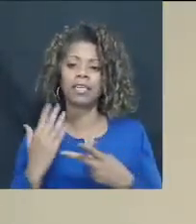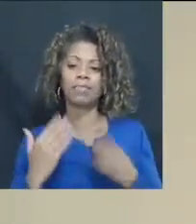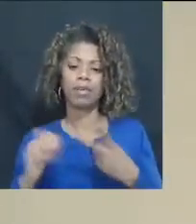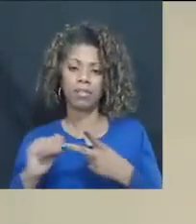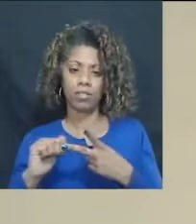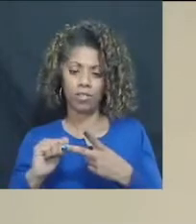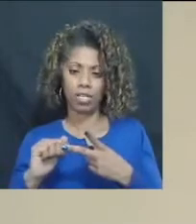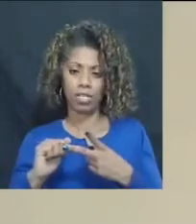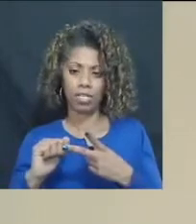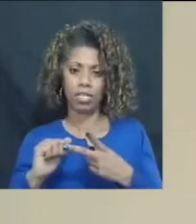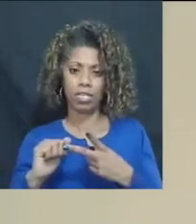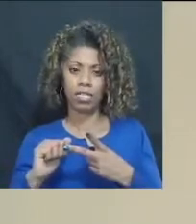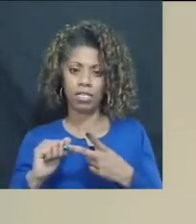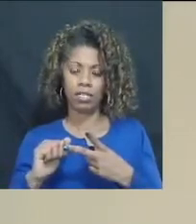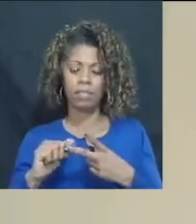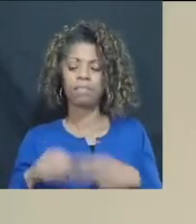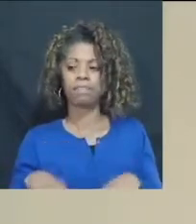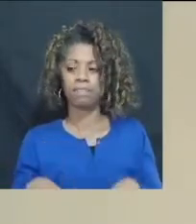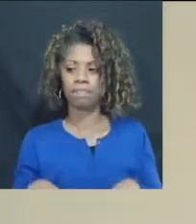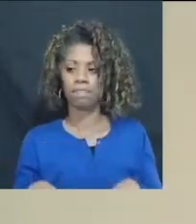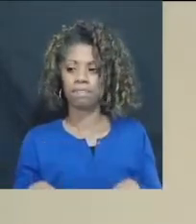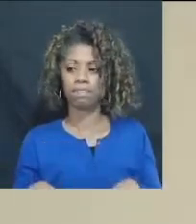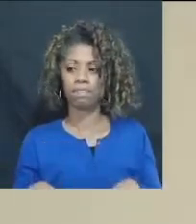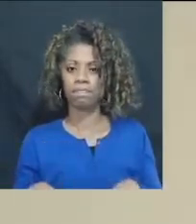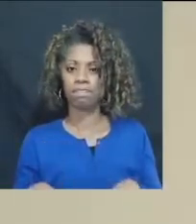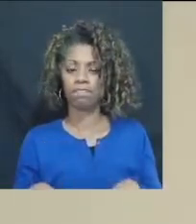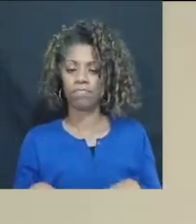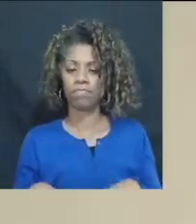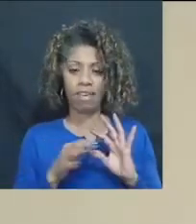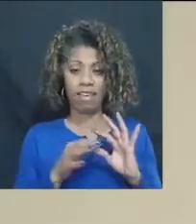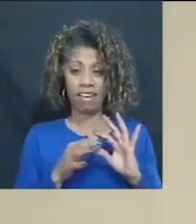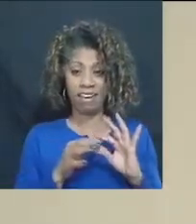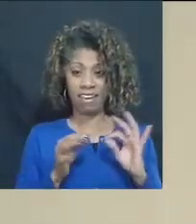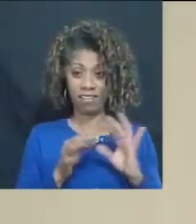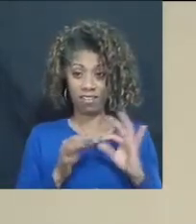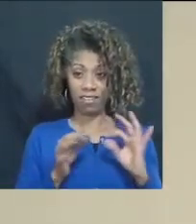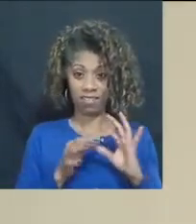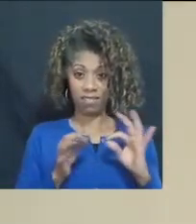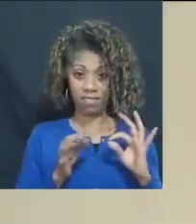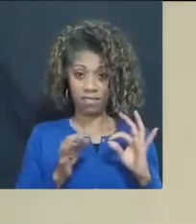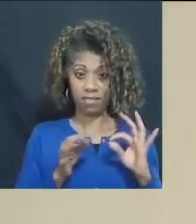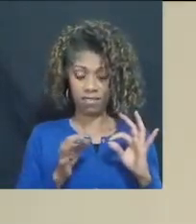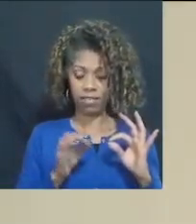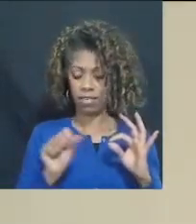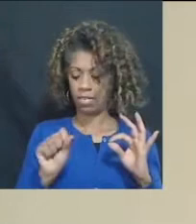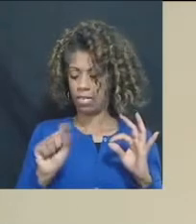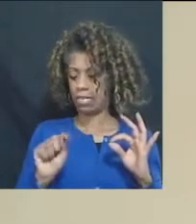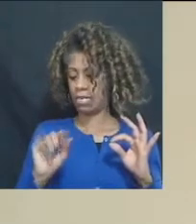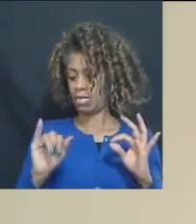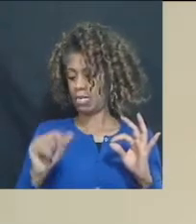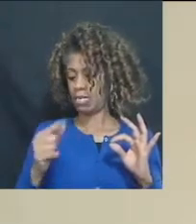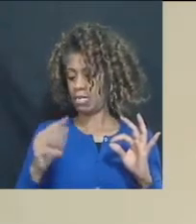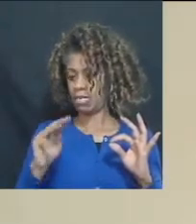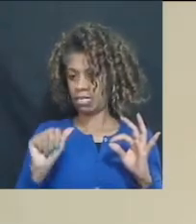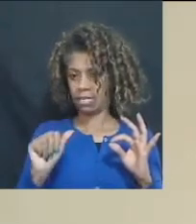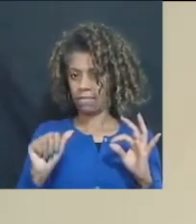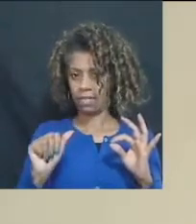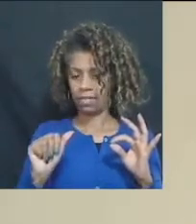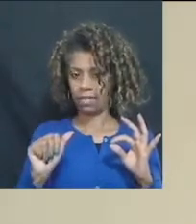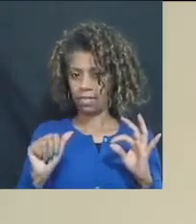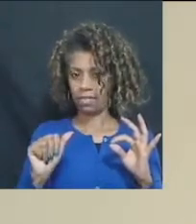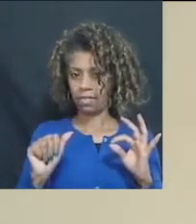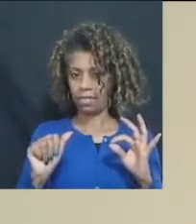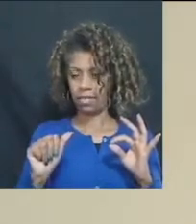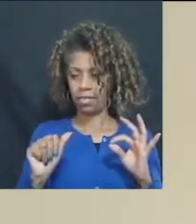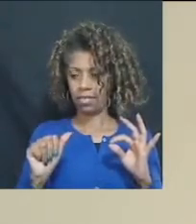stigma narratives prime you to write whoever the stigmatized group is into the public conscious as a threat